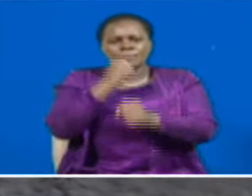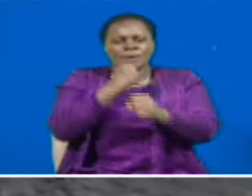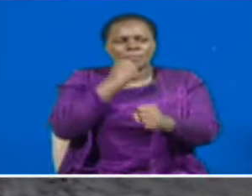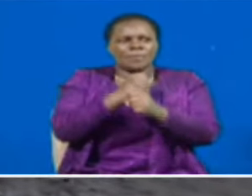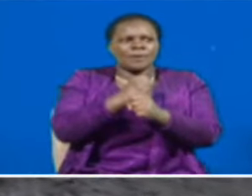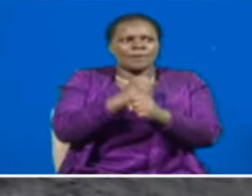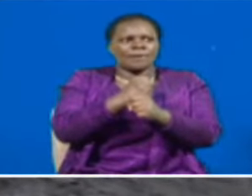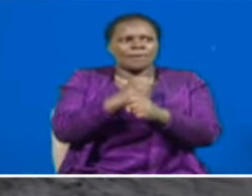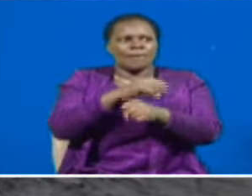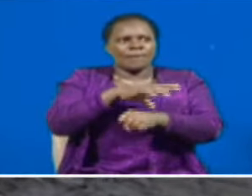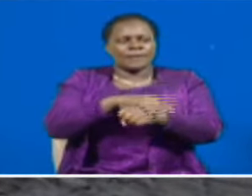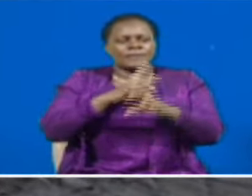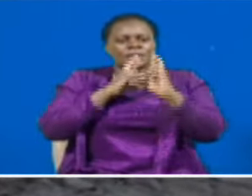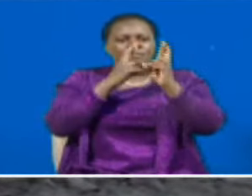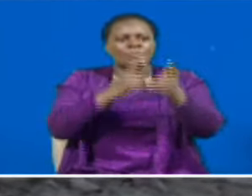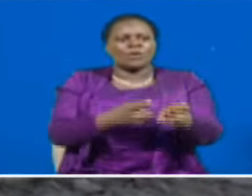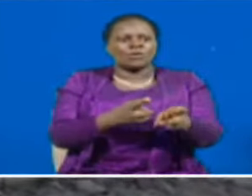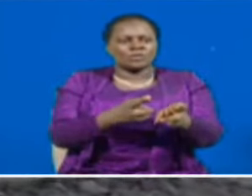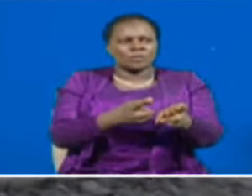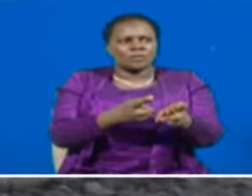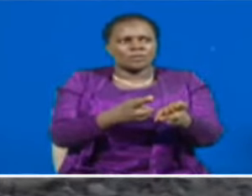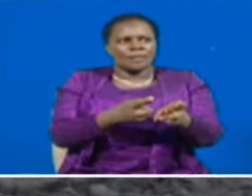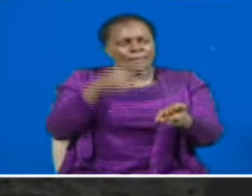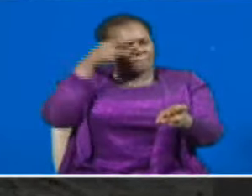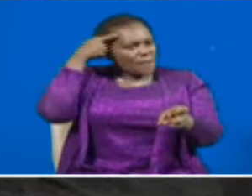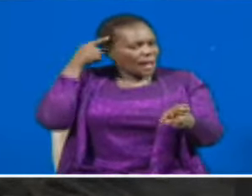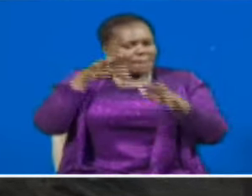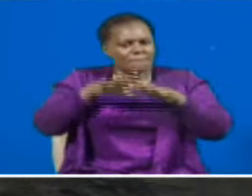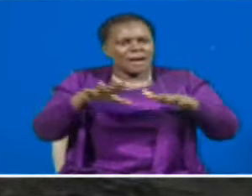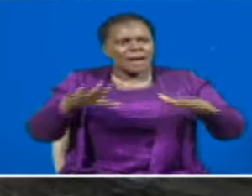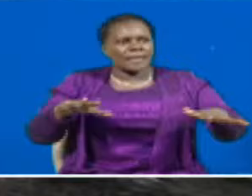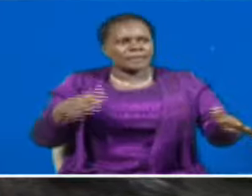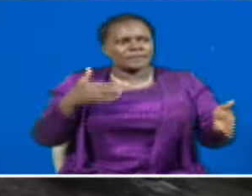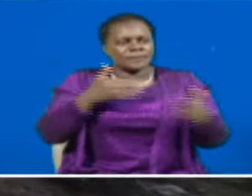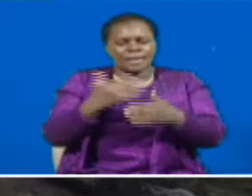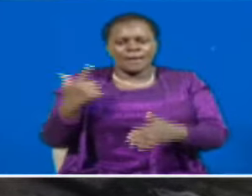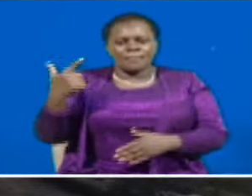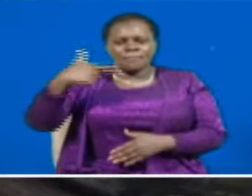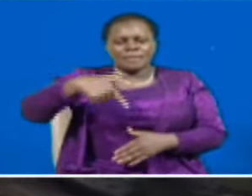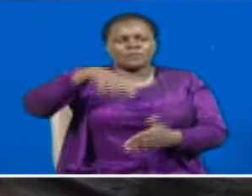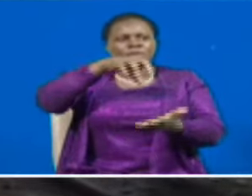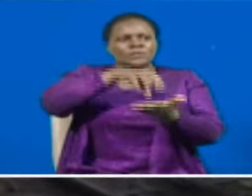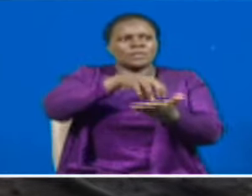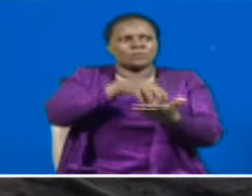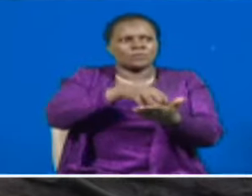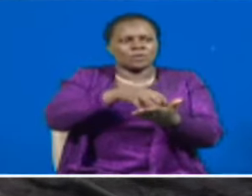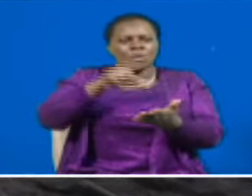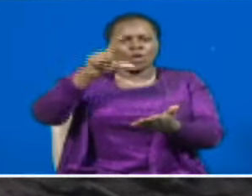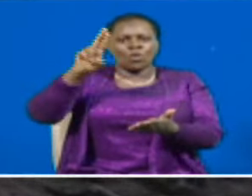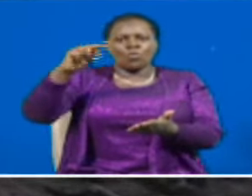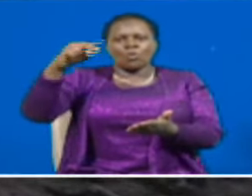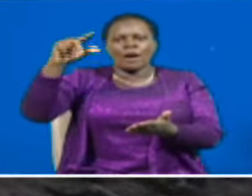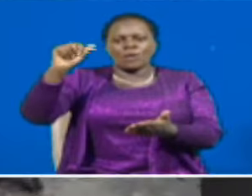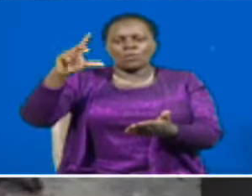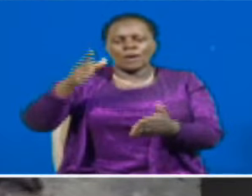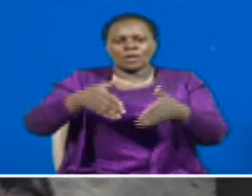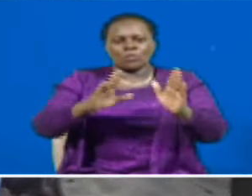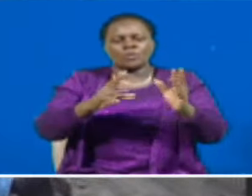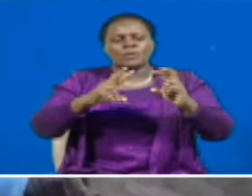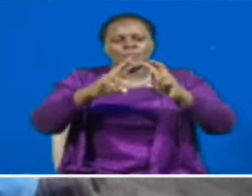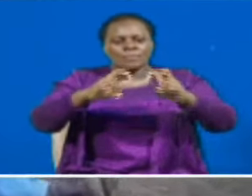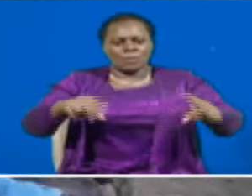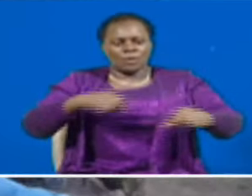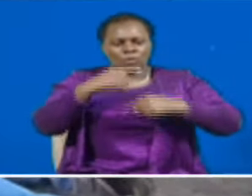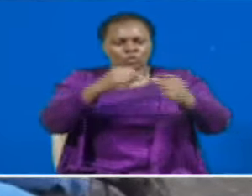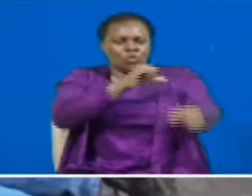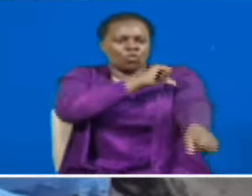Unit intervened following reports of rampant illicit trading near a petrol station off Lungalunga Road. Investigations continue